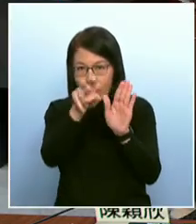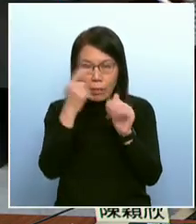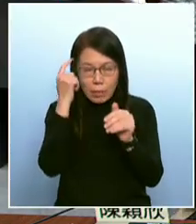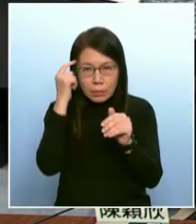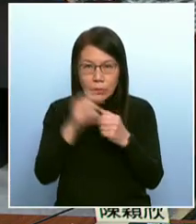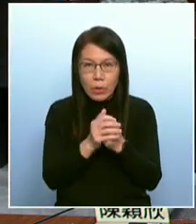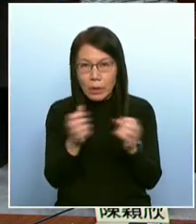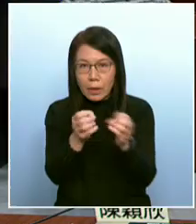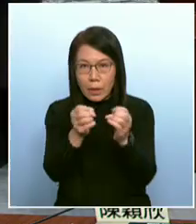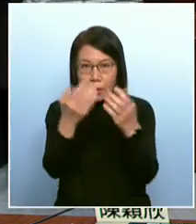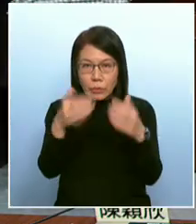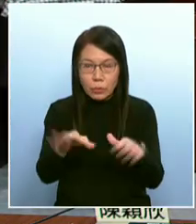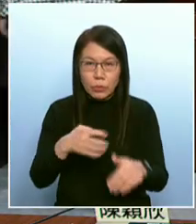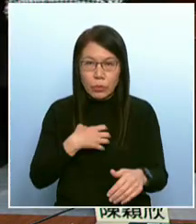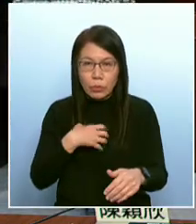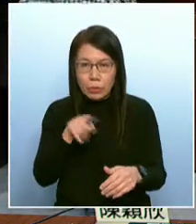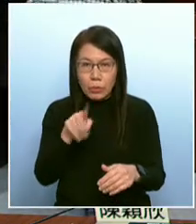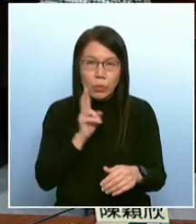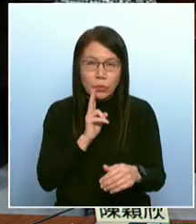chalk